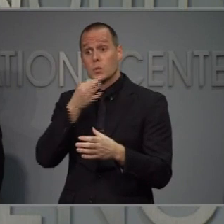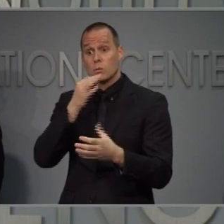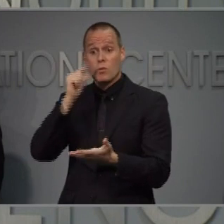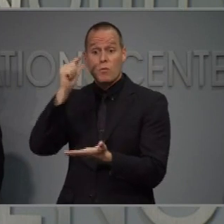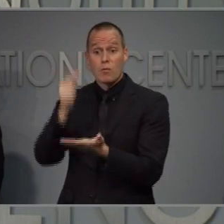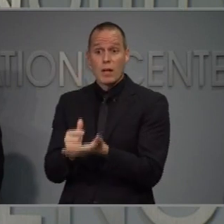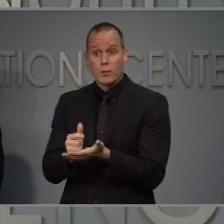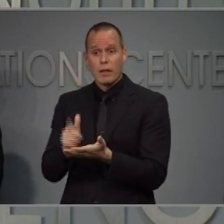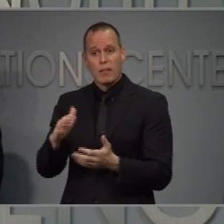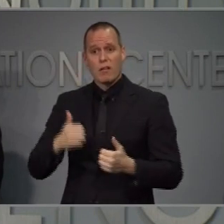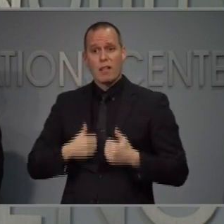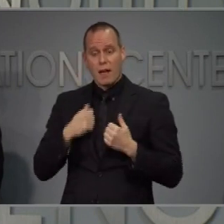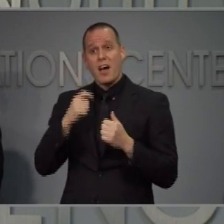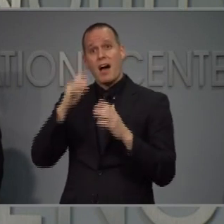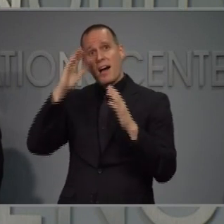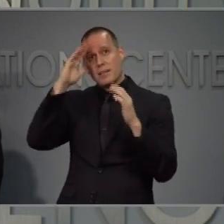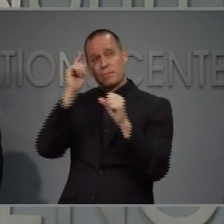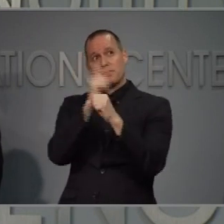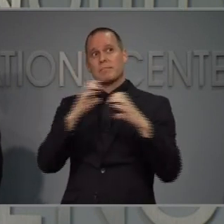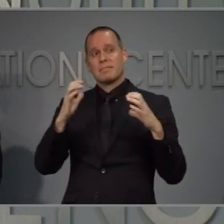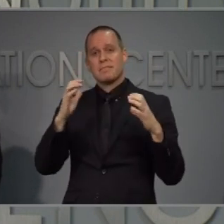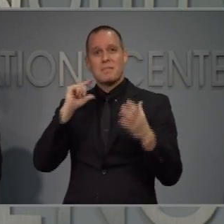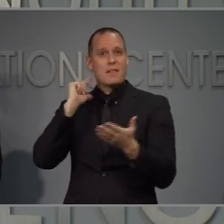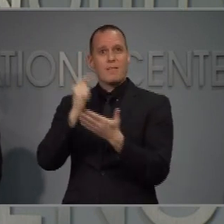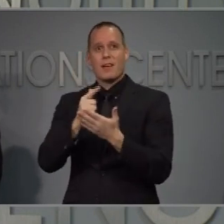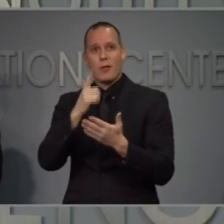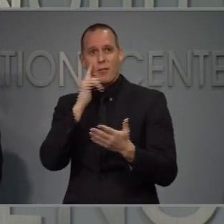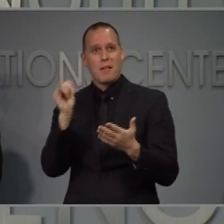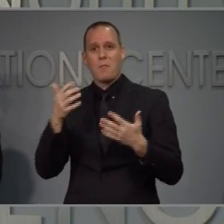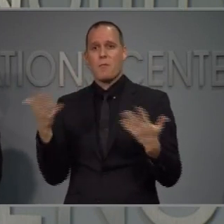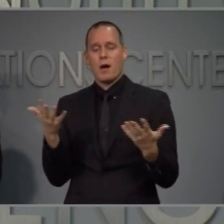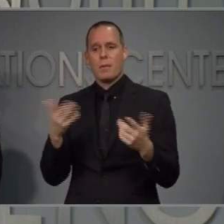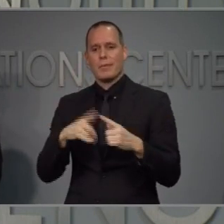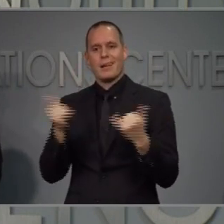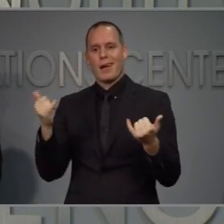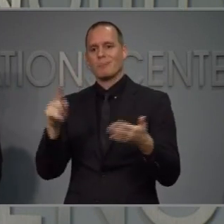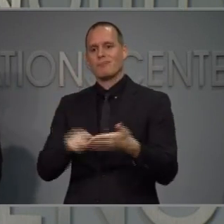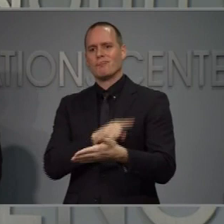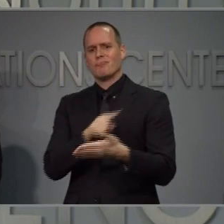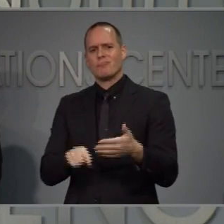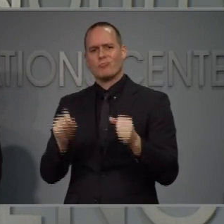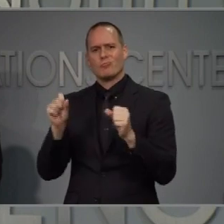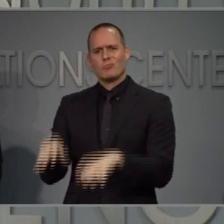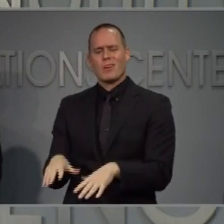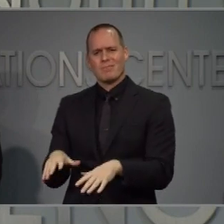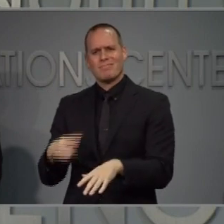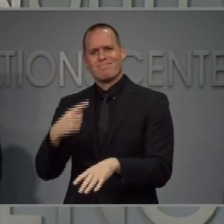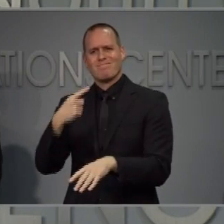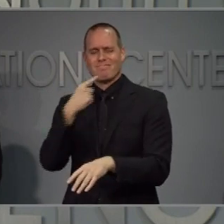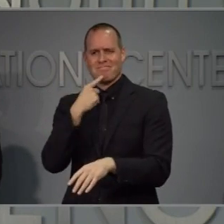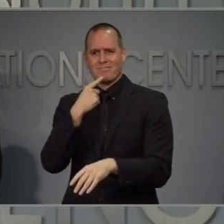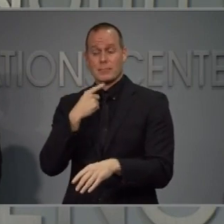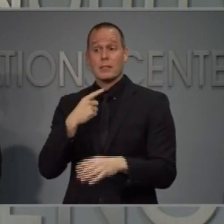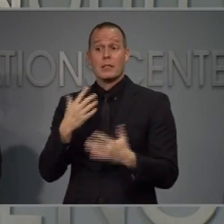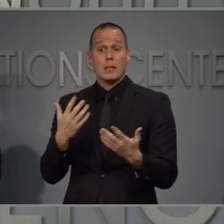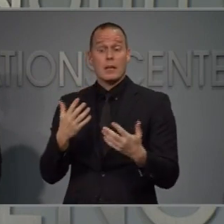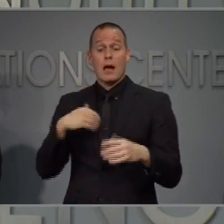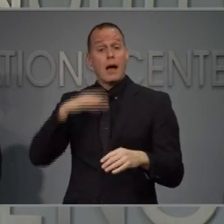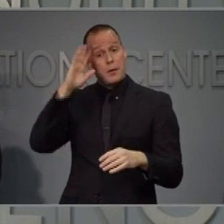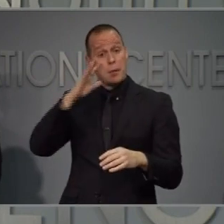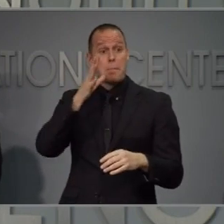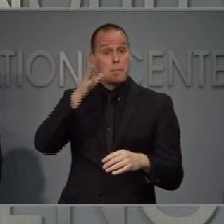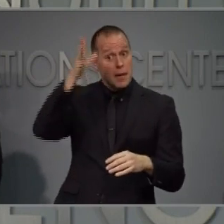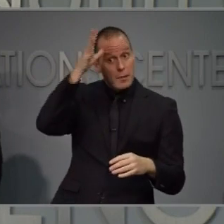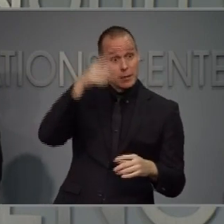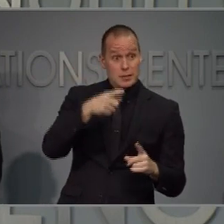upside down. Parents who are having to stay at home with their children, who are working and then